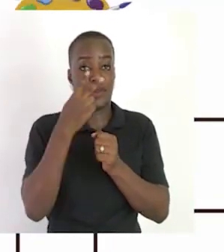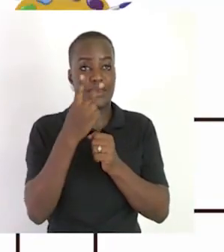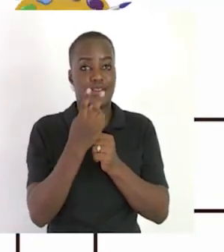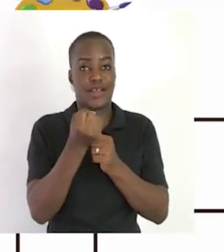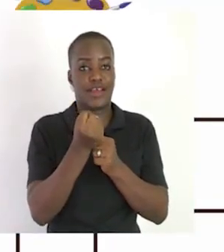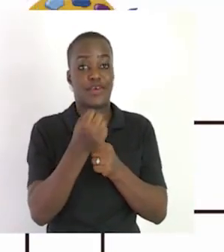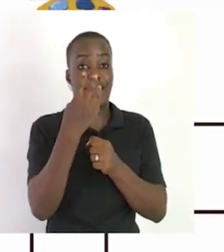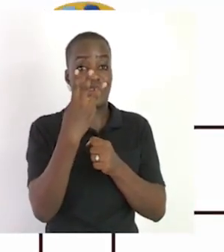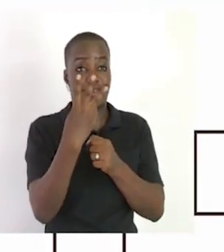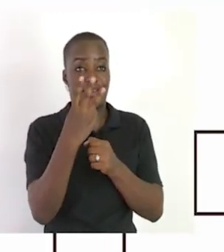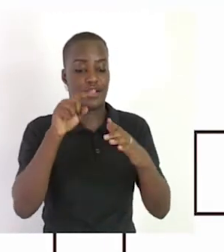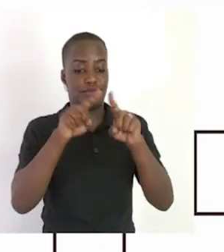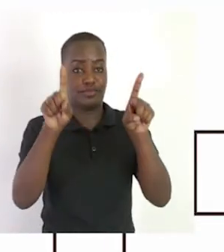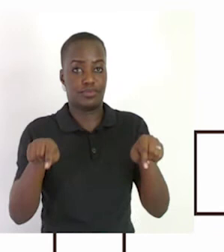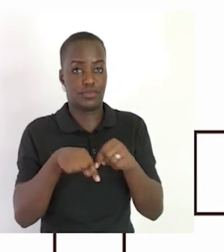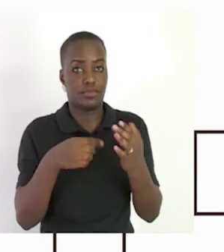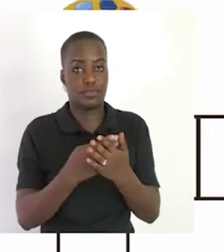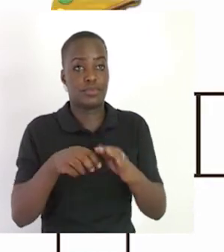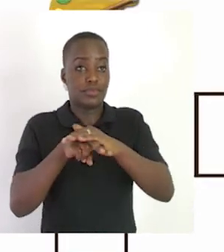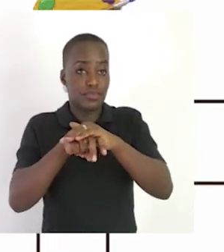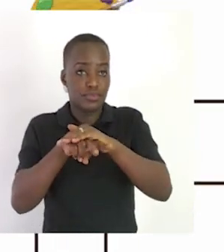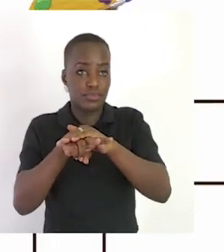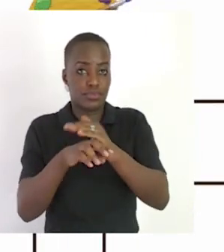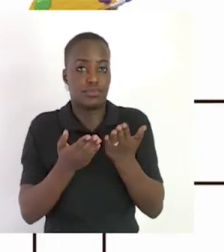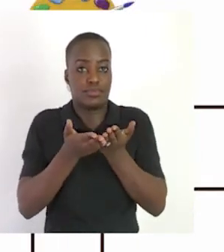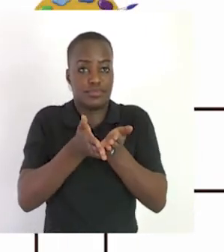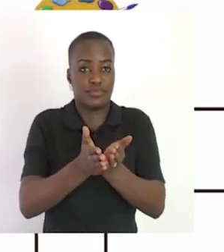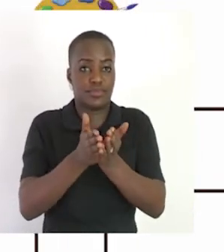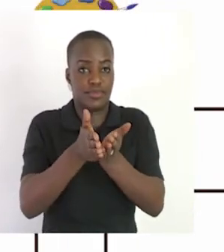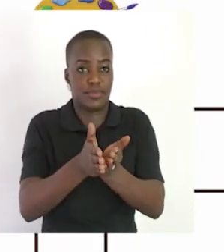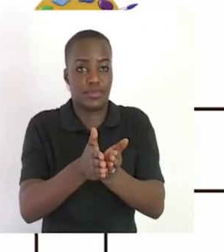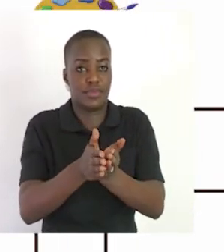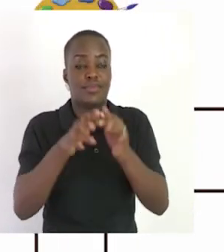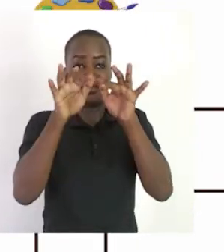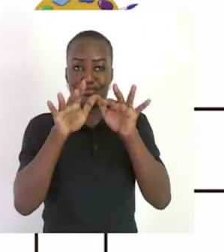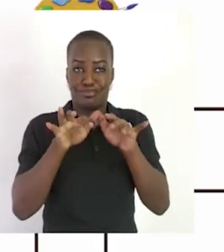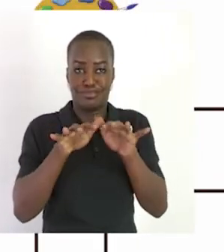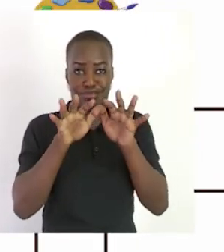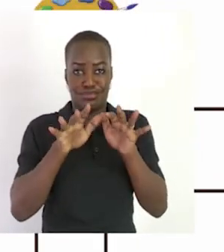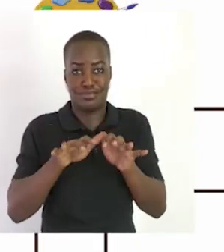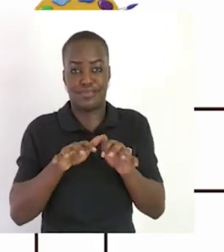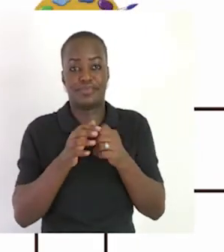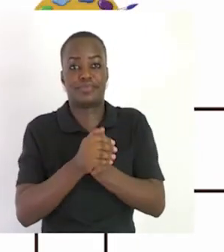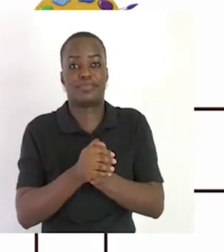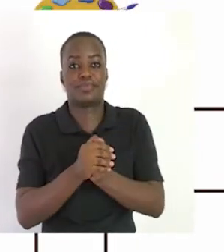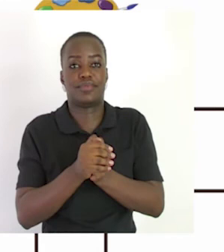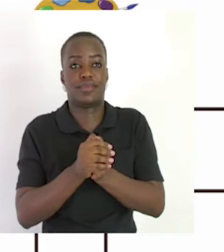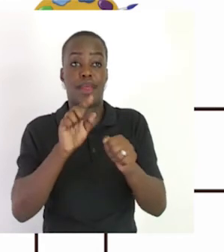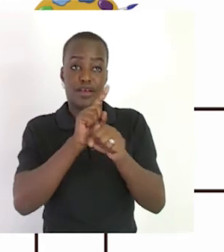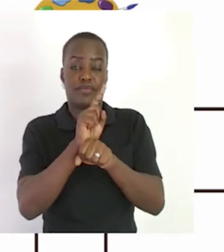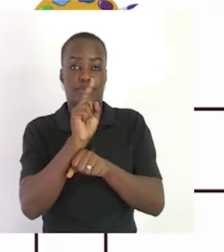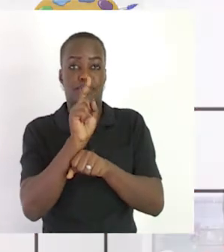have 3 pictures: a snail, a sail, and rain. Let us do the first